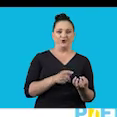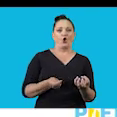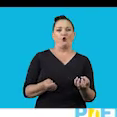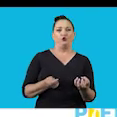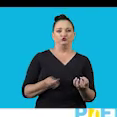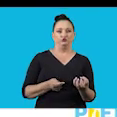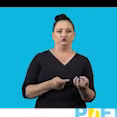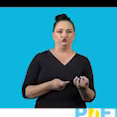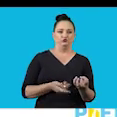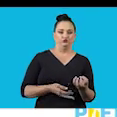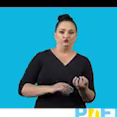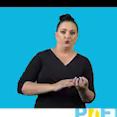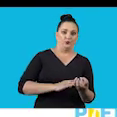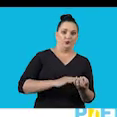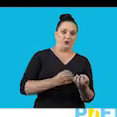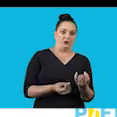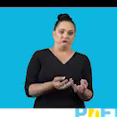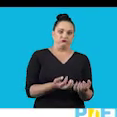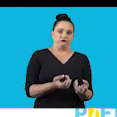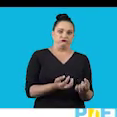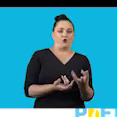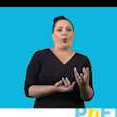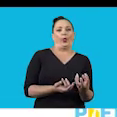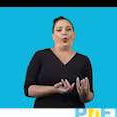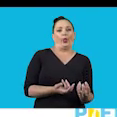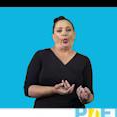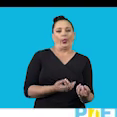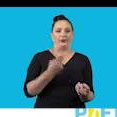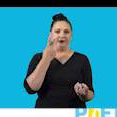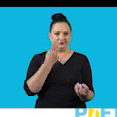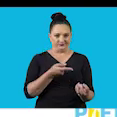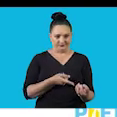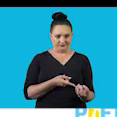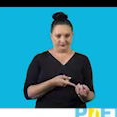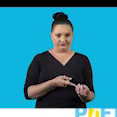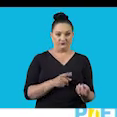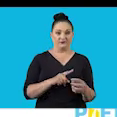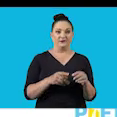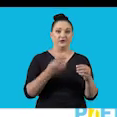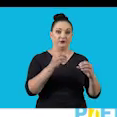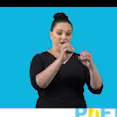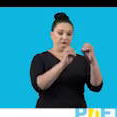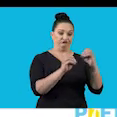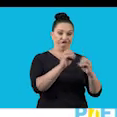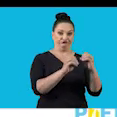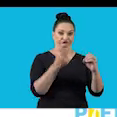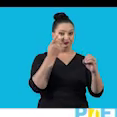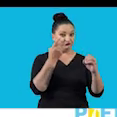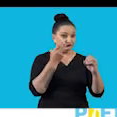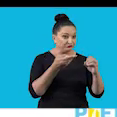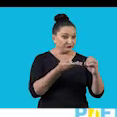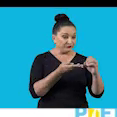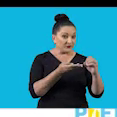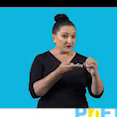be controlling the adding and the removing of energy. What I want you to notice is the behavior of these neon particles that we are having